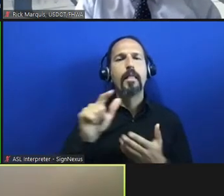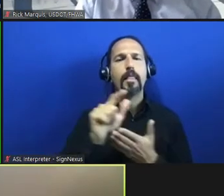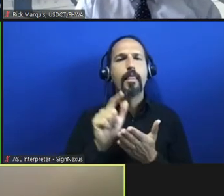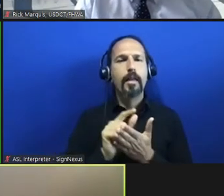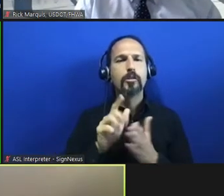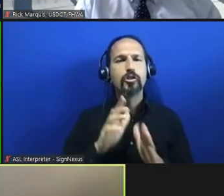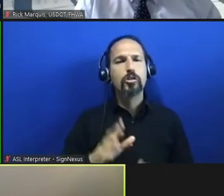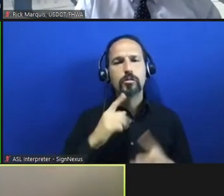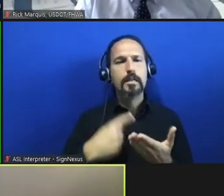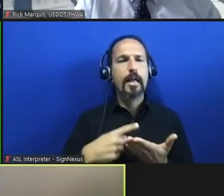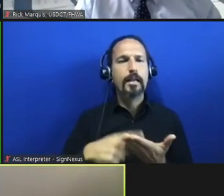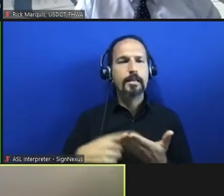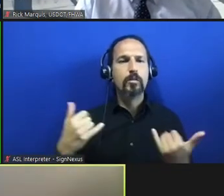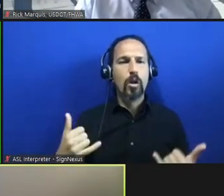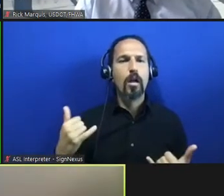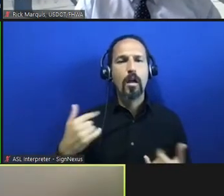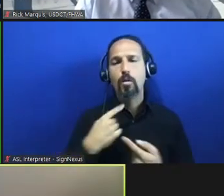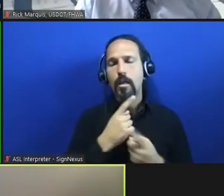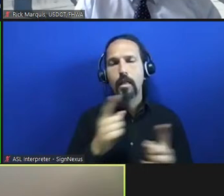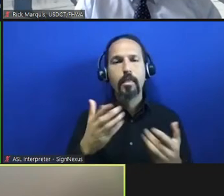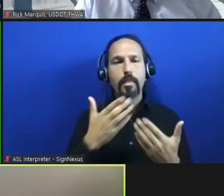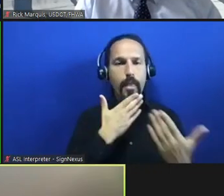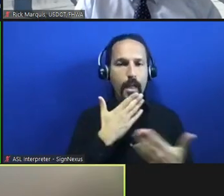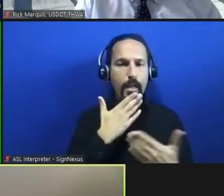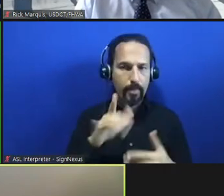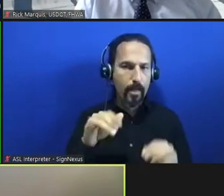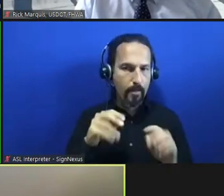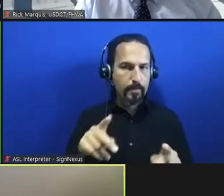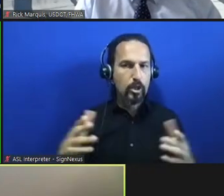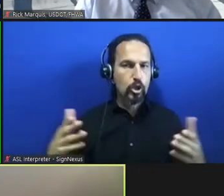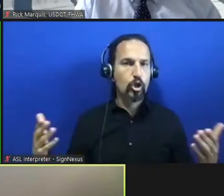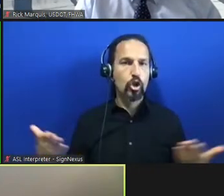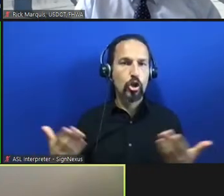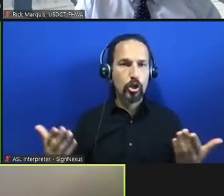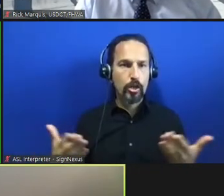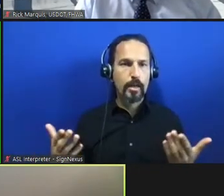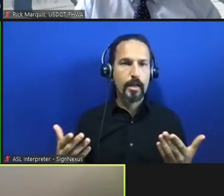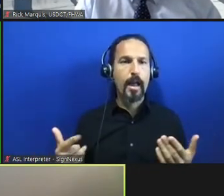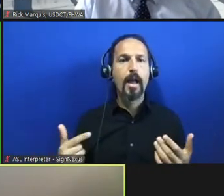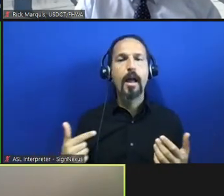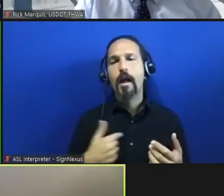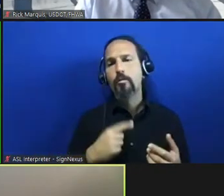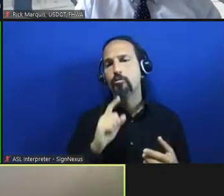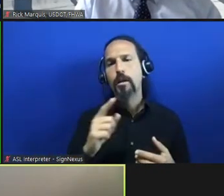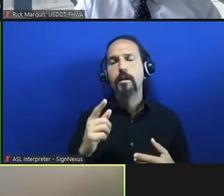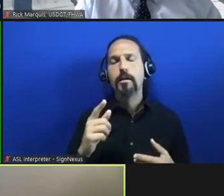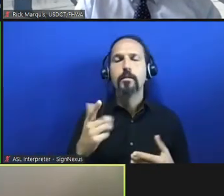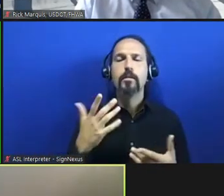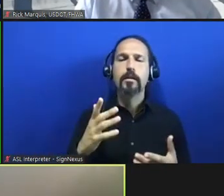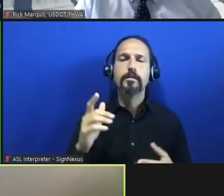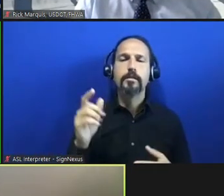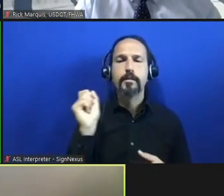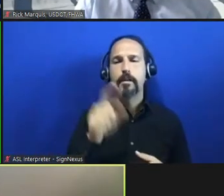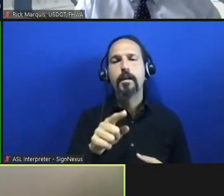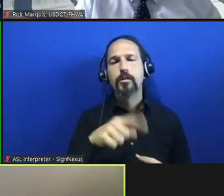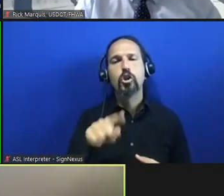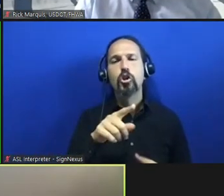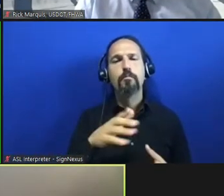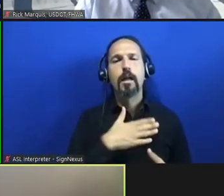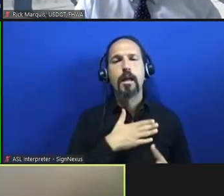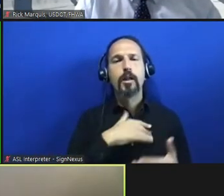earlier um today so first let me say thank you for the opportunity to be here um but I'd really like to direct my comments to my fellow New